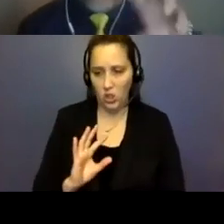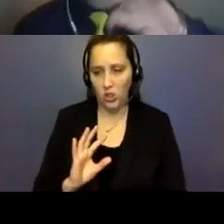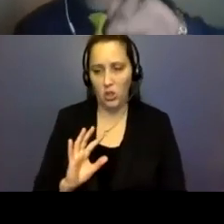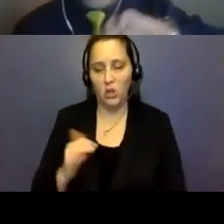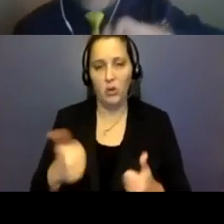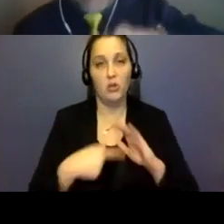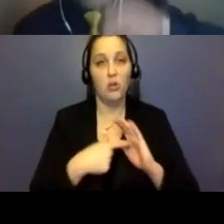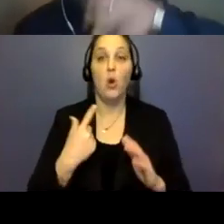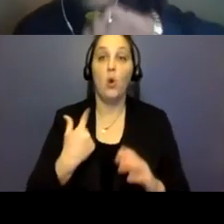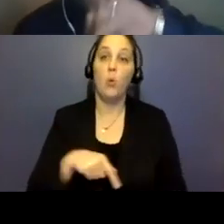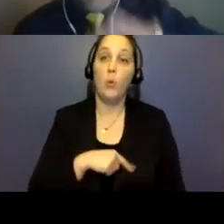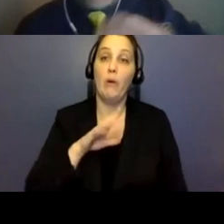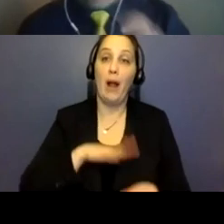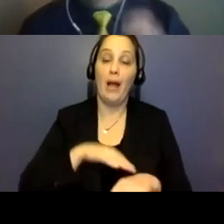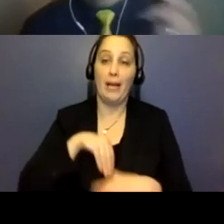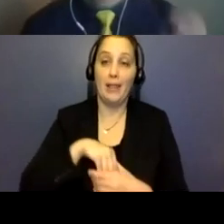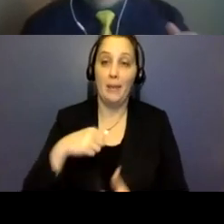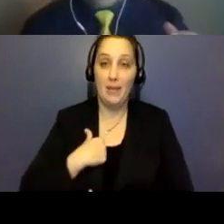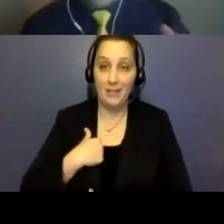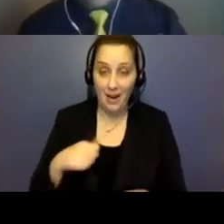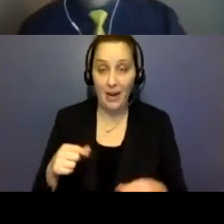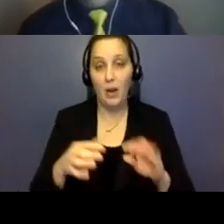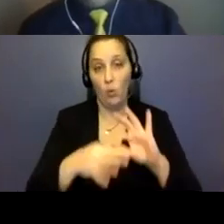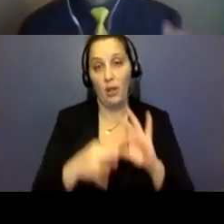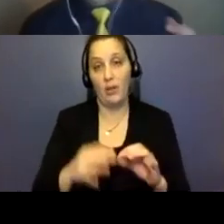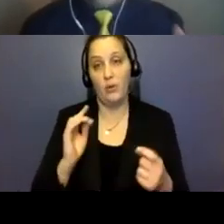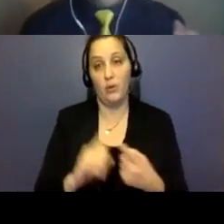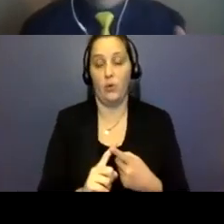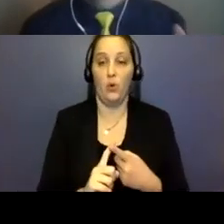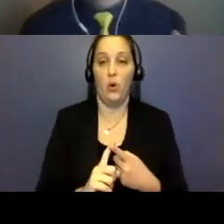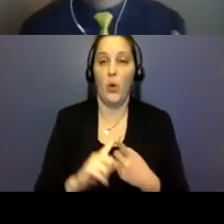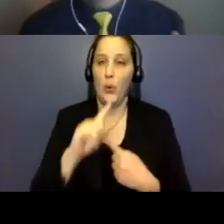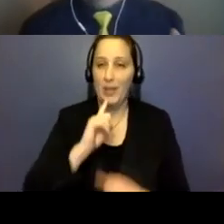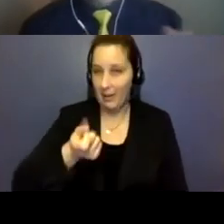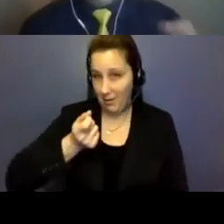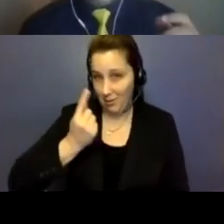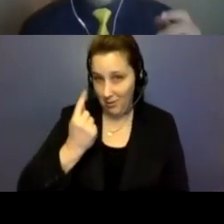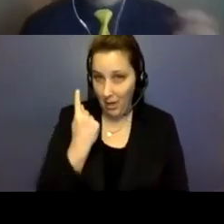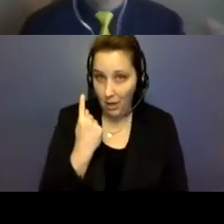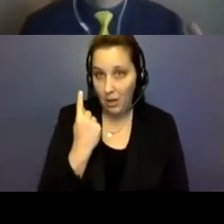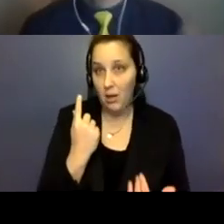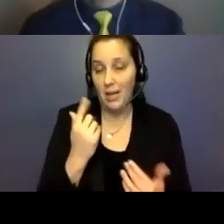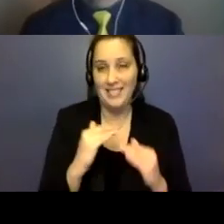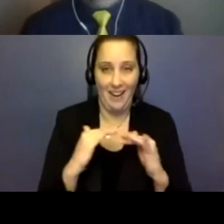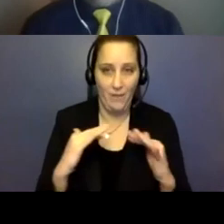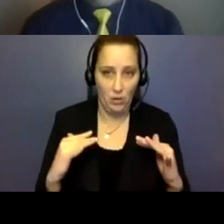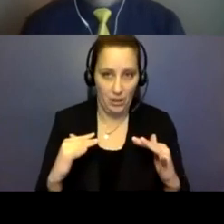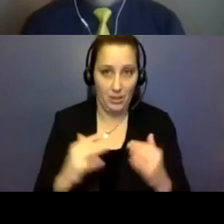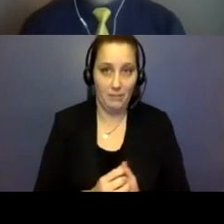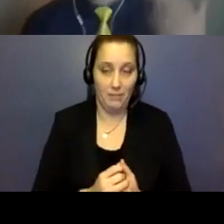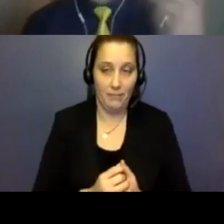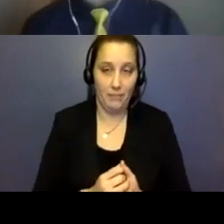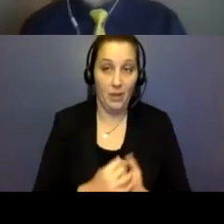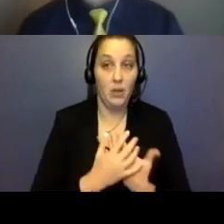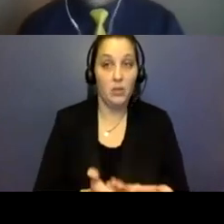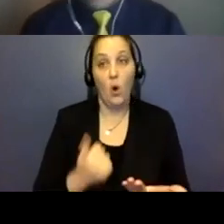where we were at in the military as it pertains to really understanding diversity. So